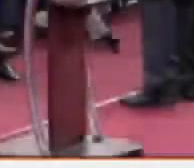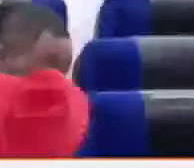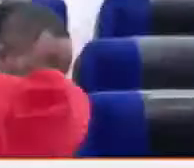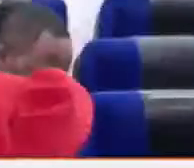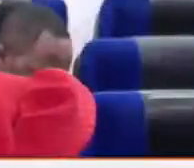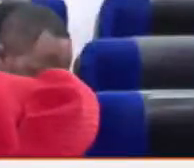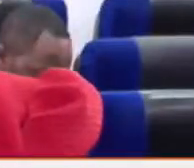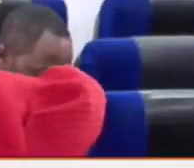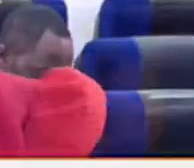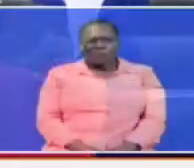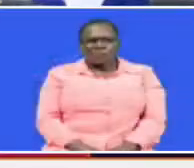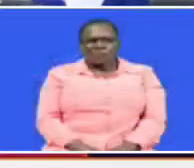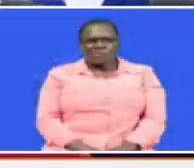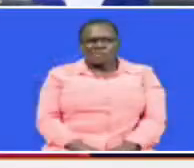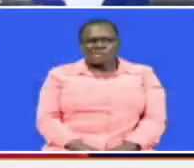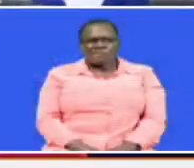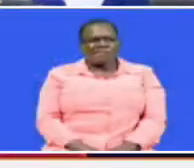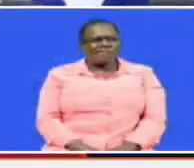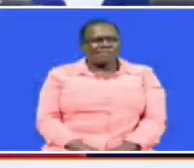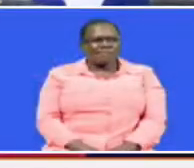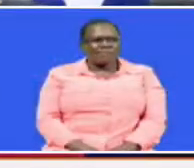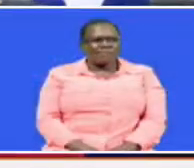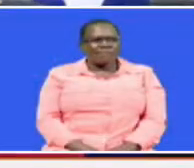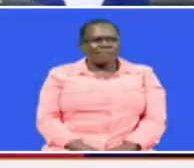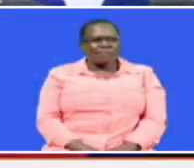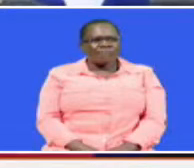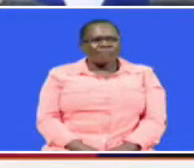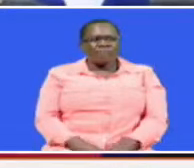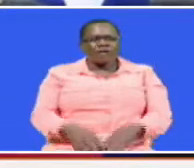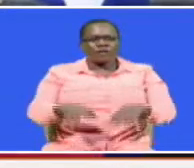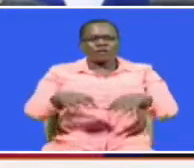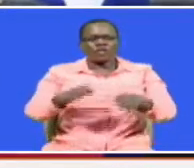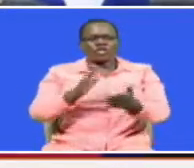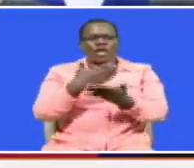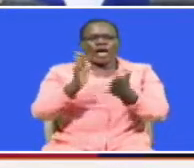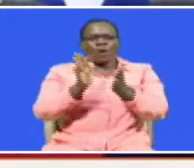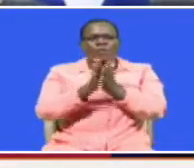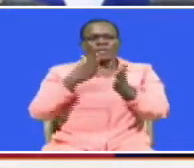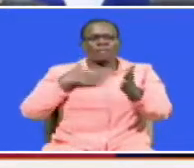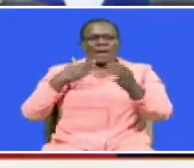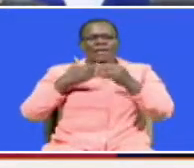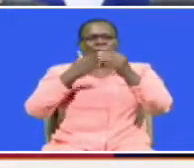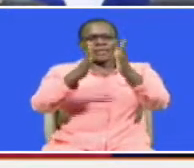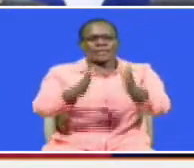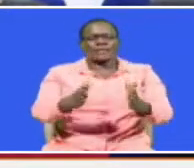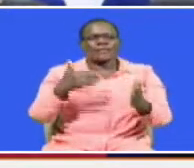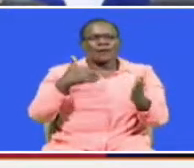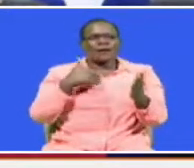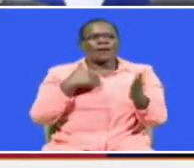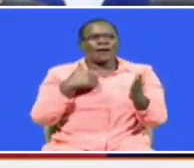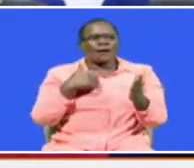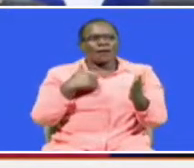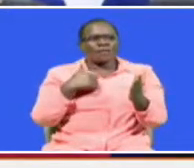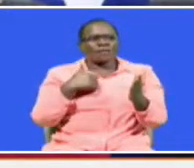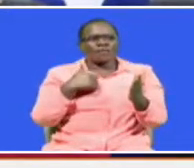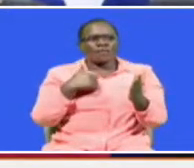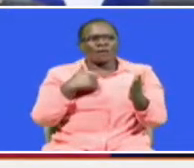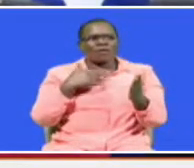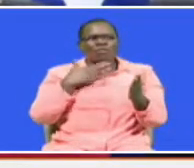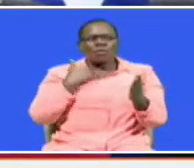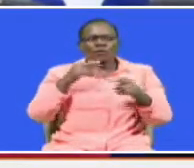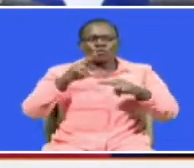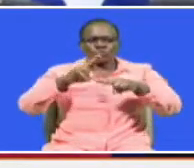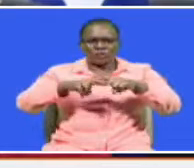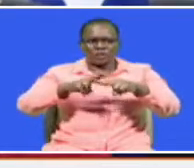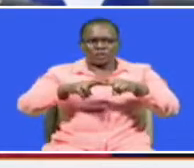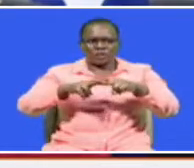available. For the days that have passed, I've already been sharing with my leaders, and we have planned to sit down and I take